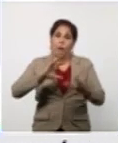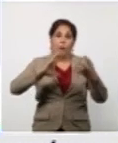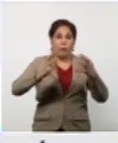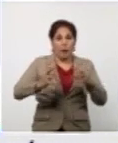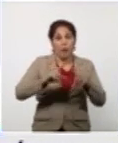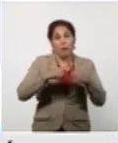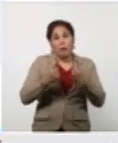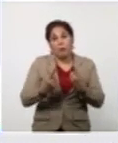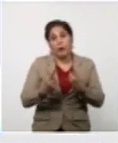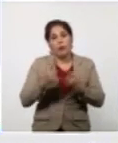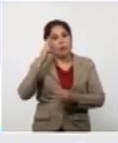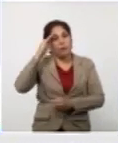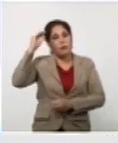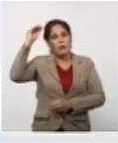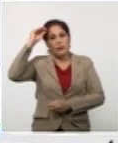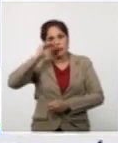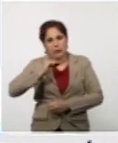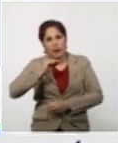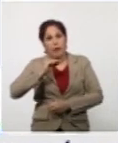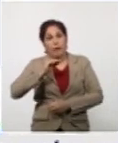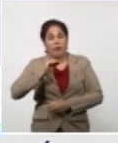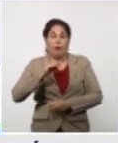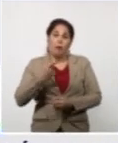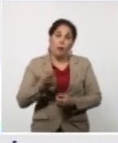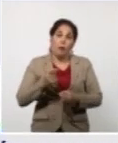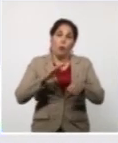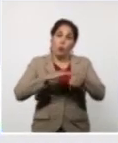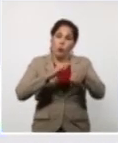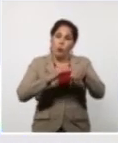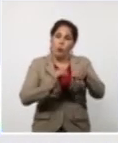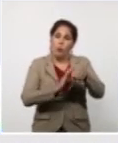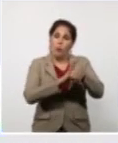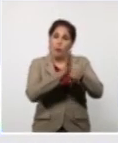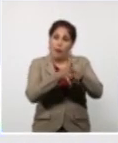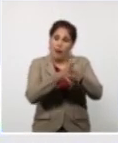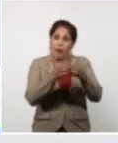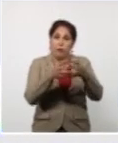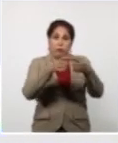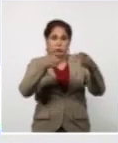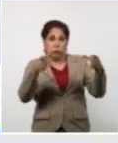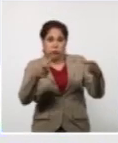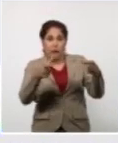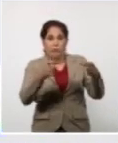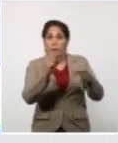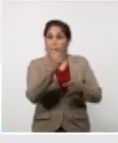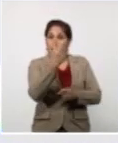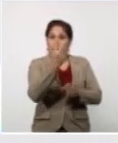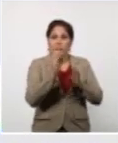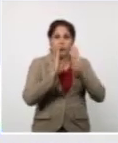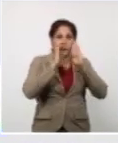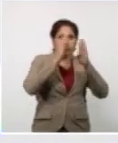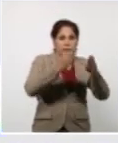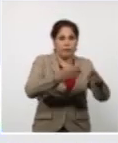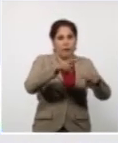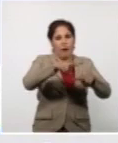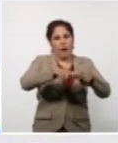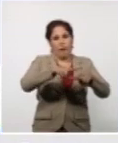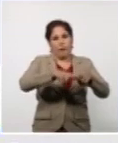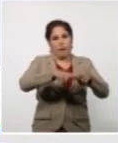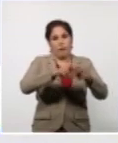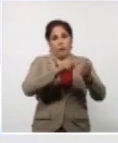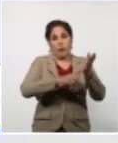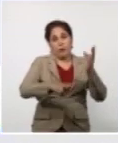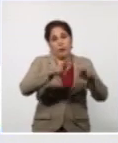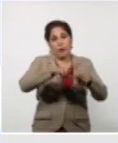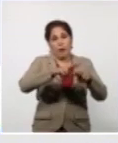fewer than the confirmed cases, and this is not favorable. But we know the reason of